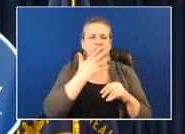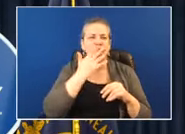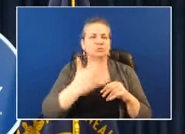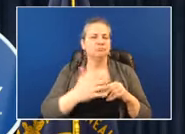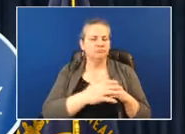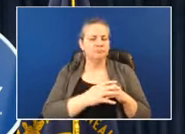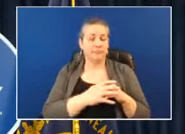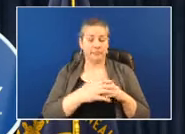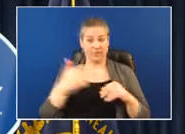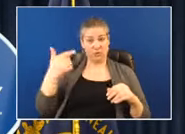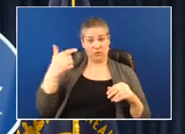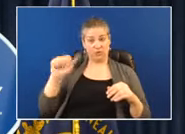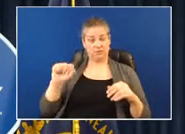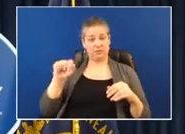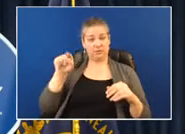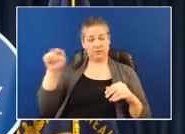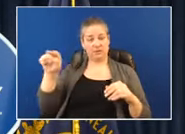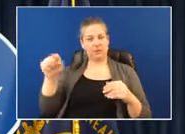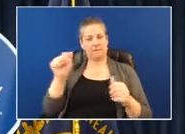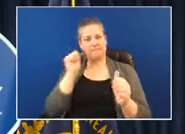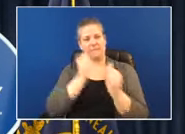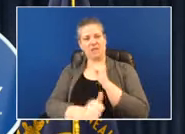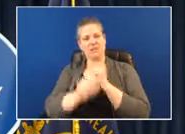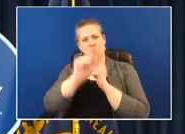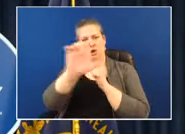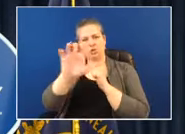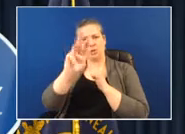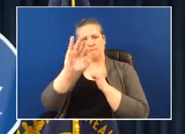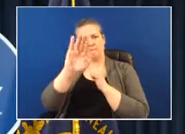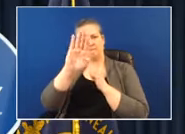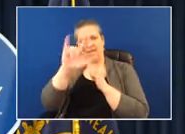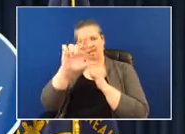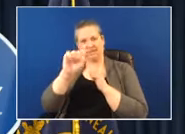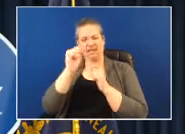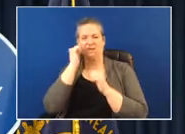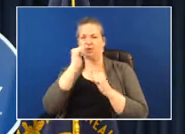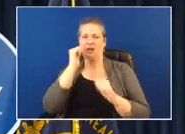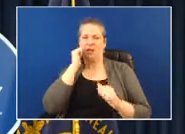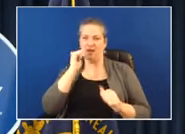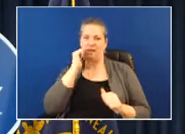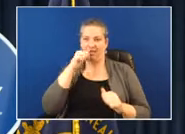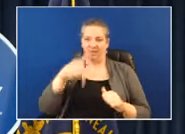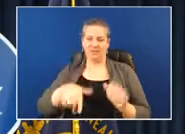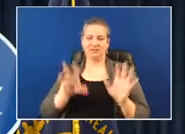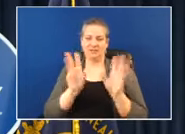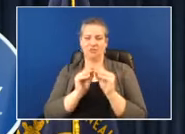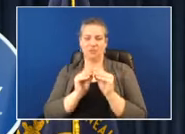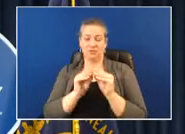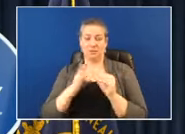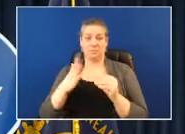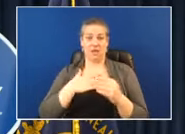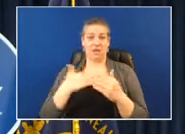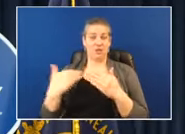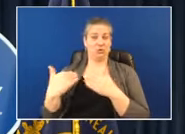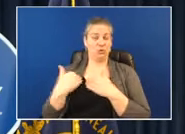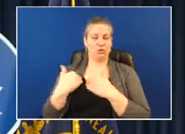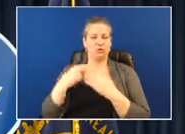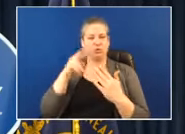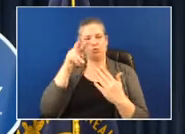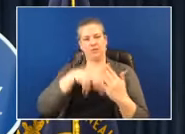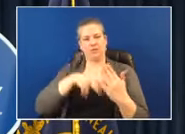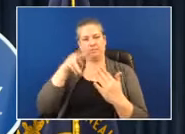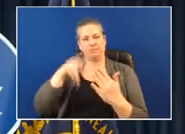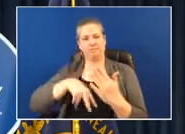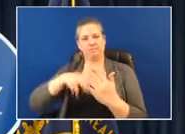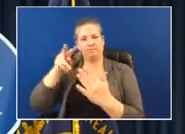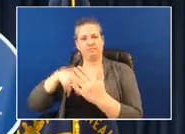Assembly passed more than 100 bills in a day at the end of this session. My duty is to read them, because there's no way